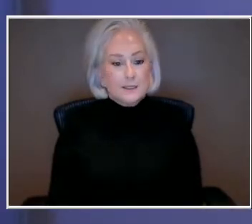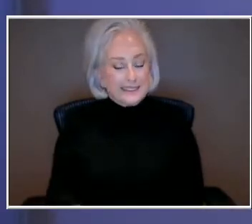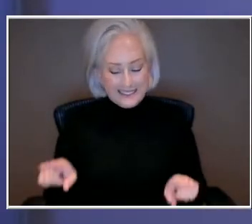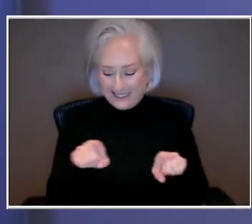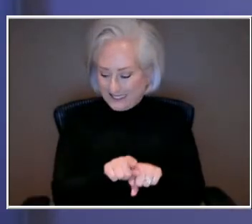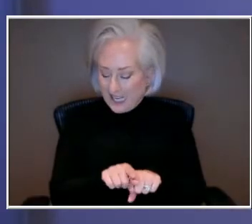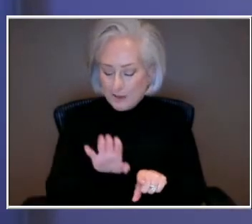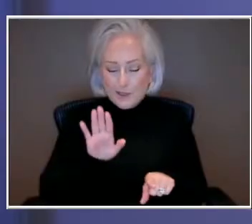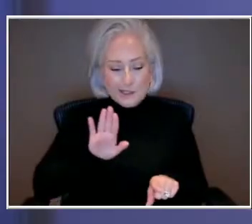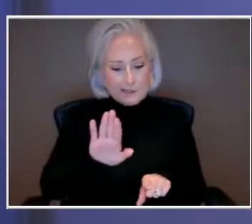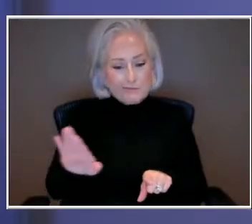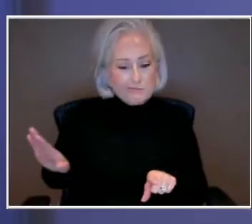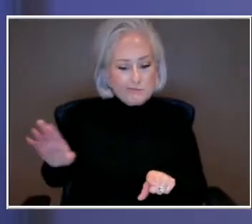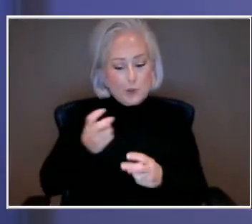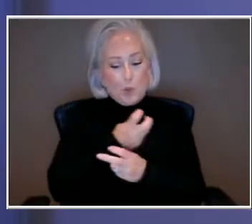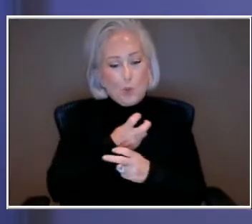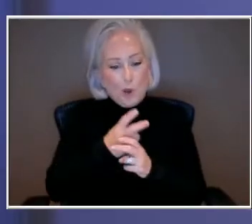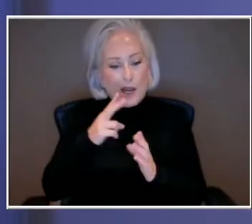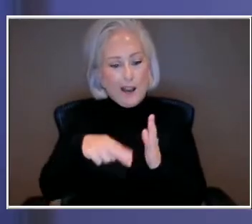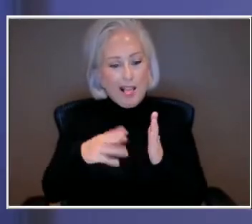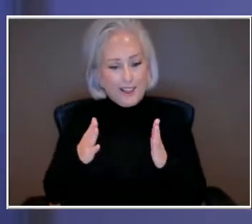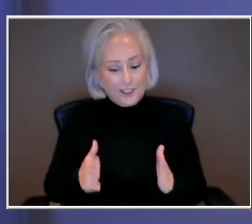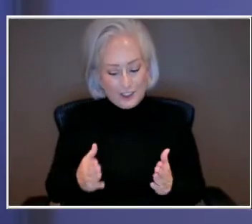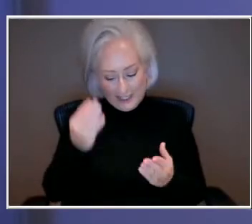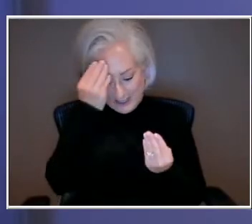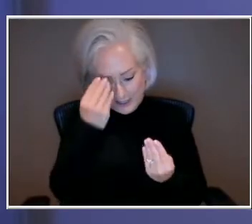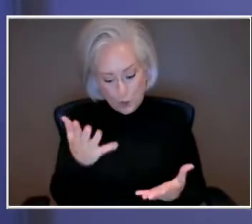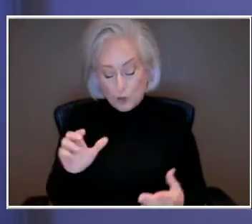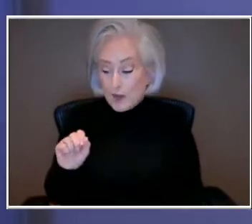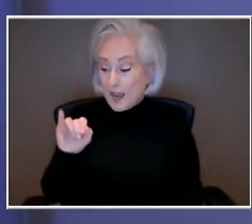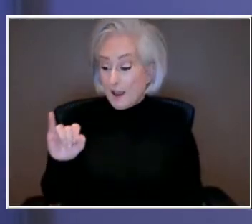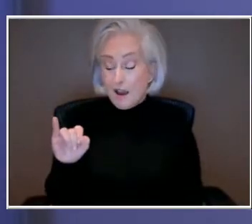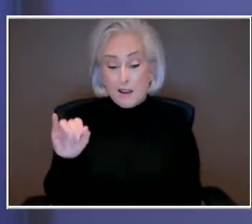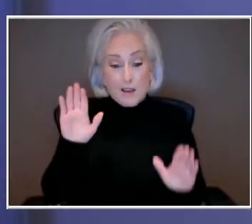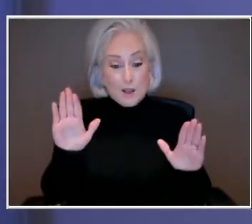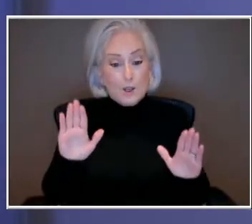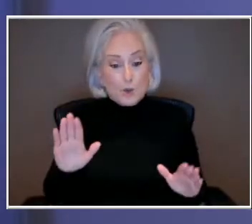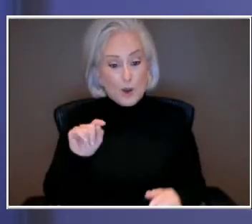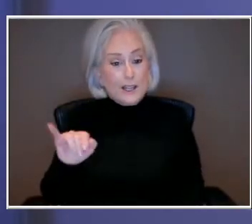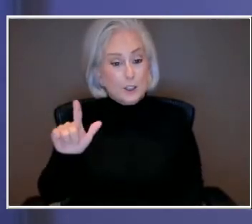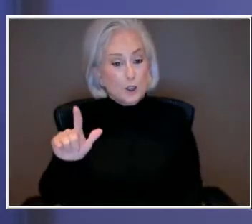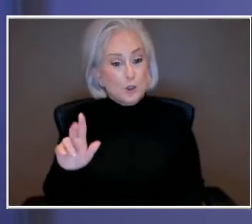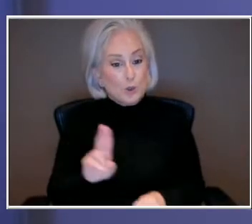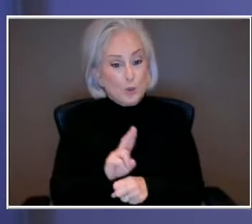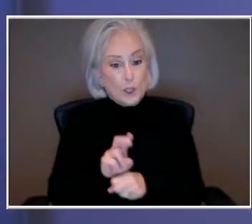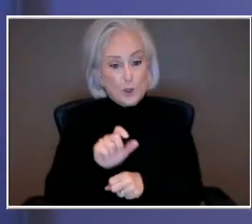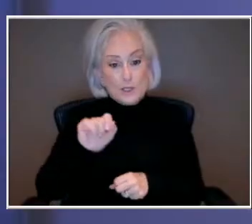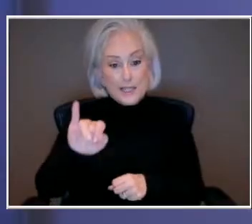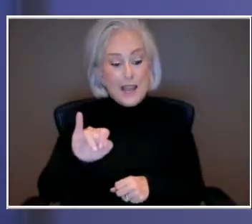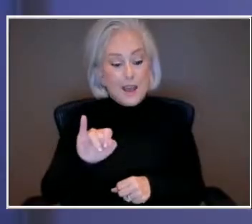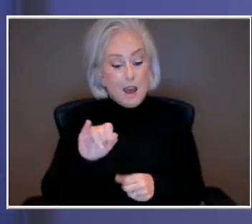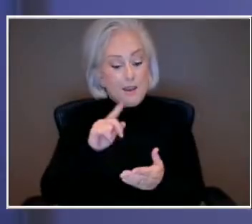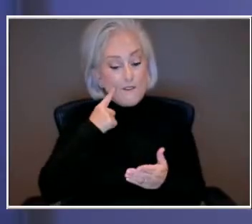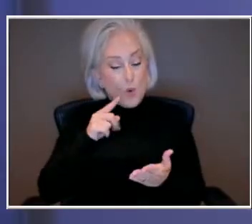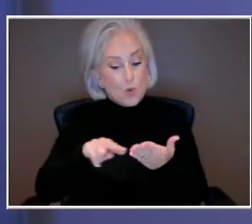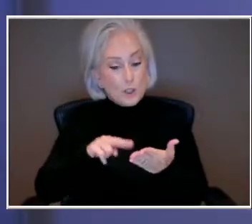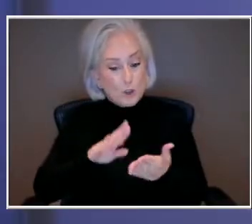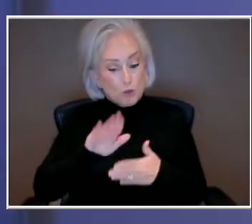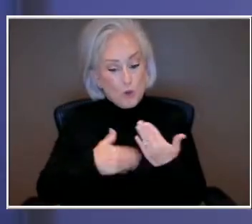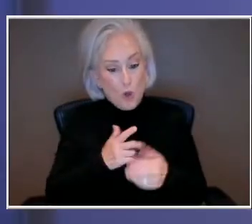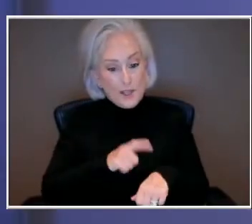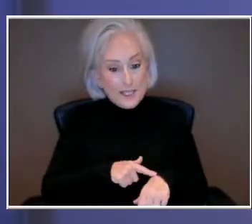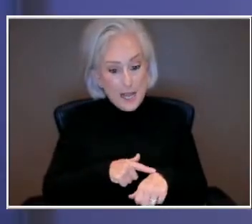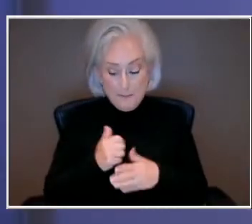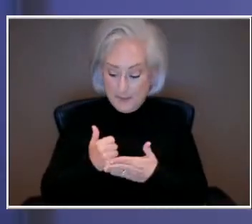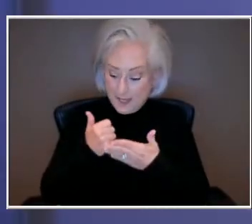that AI is a great tool. We use AI in research all the time. AI helps the radiologist